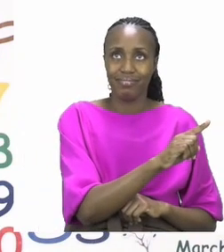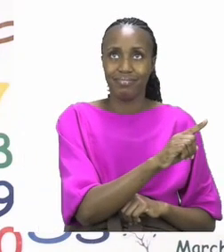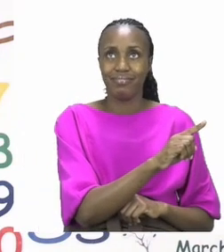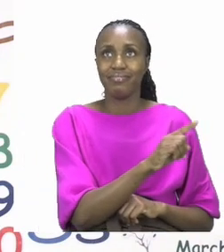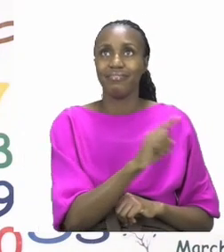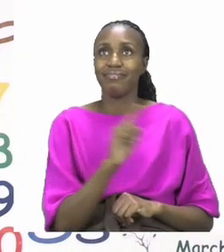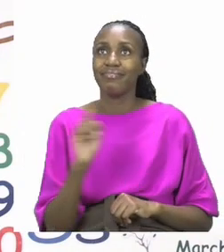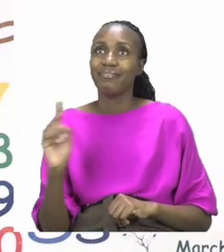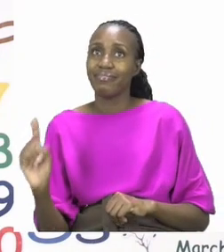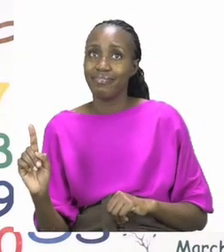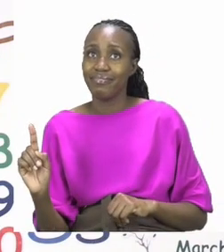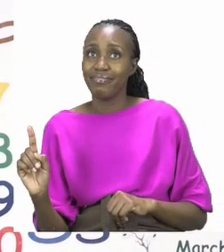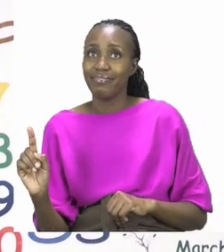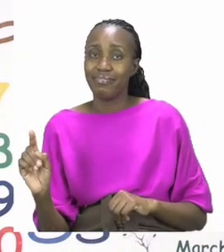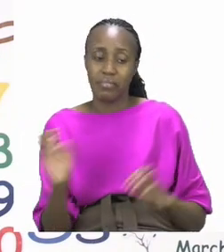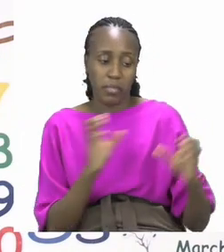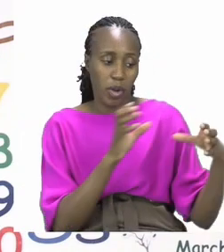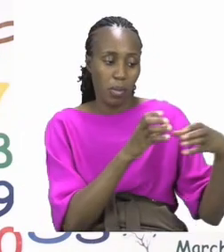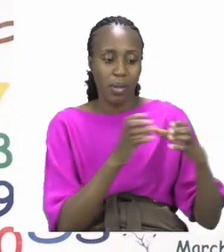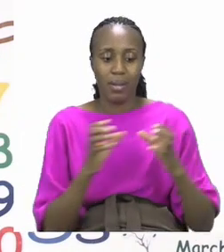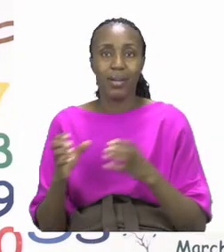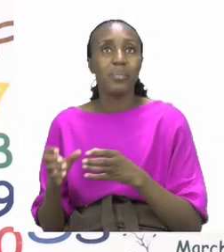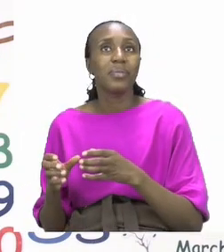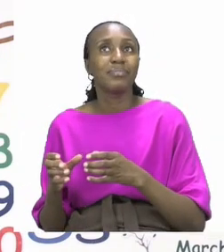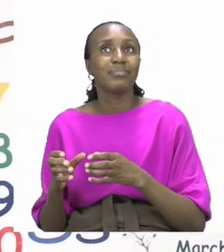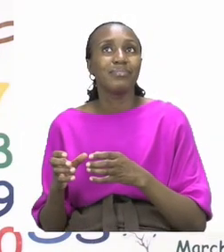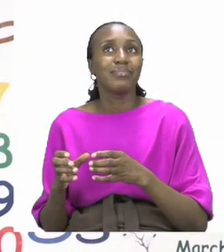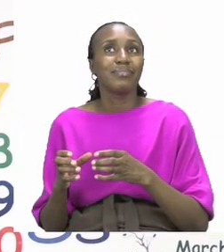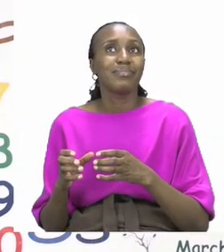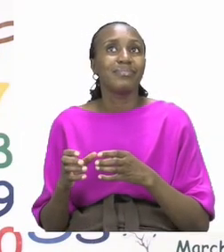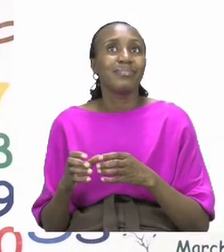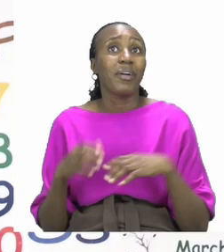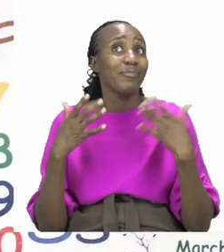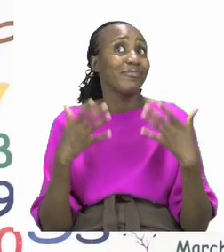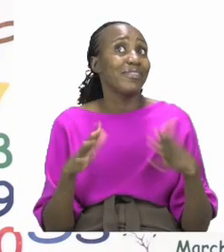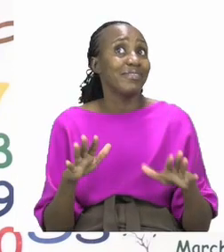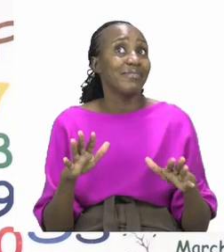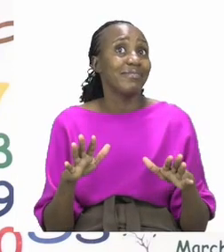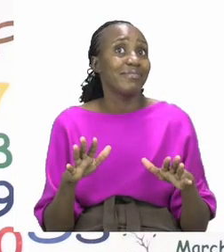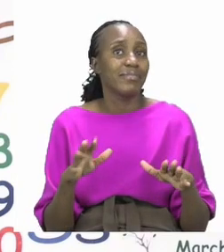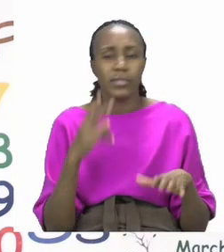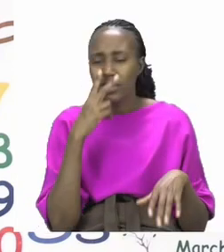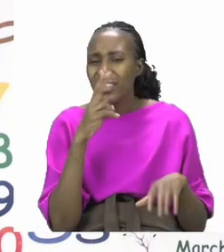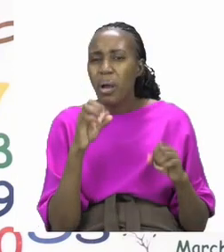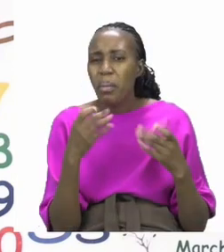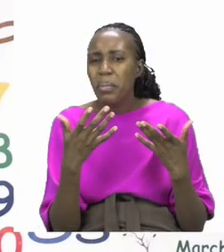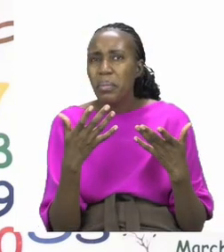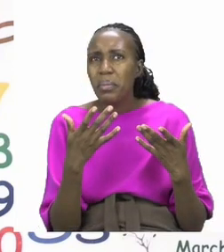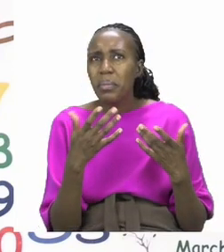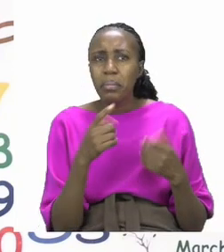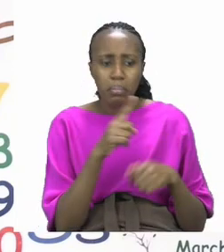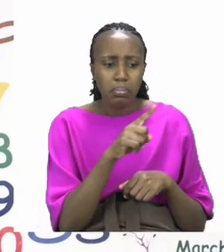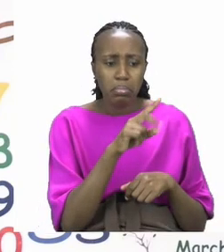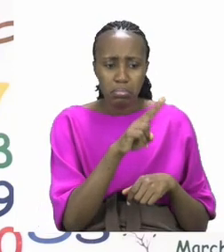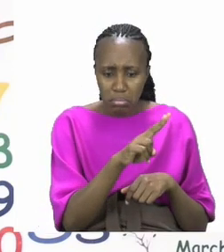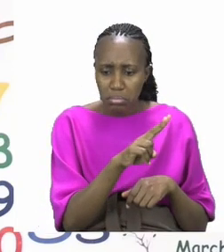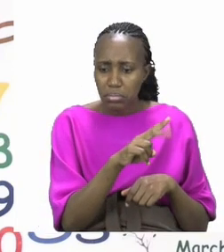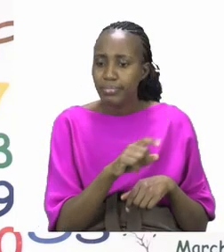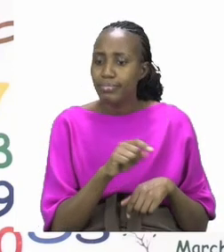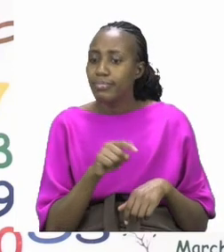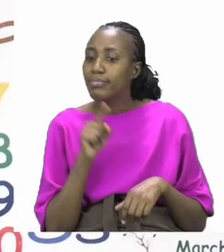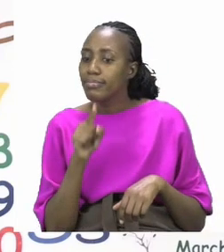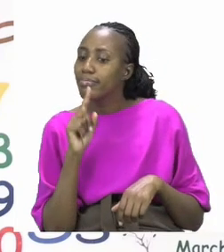3, 4. Now we are done. Let's check what one friend has. 1,